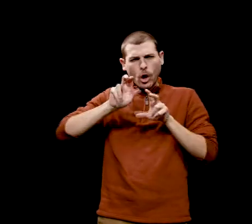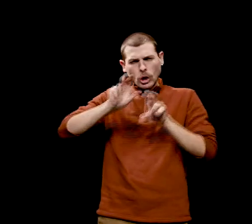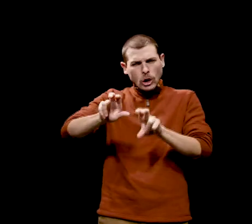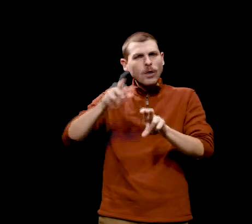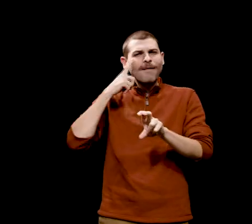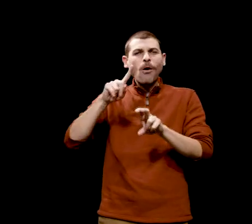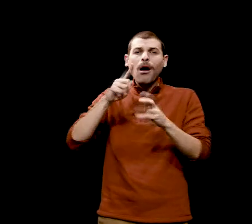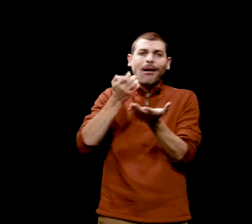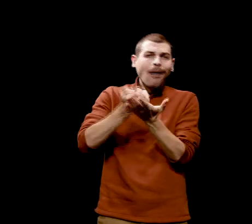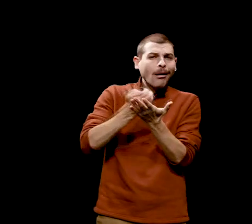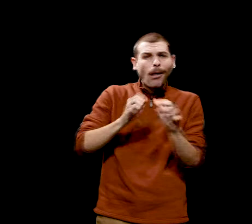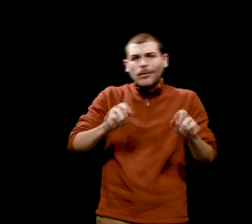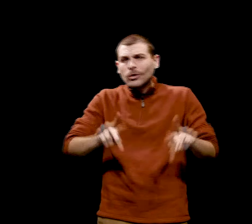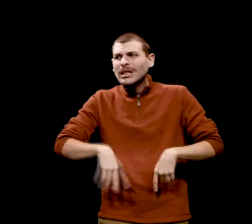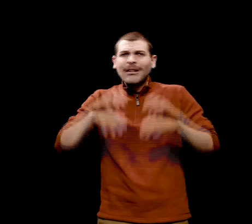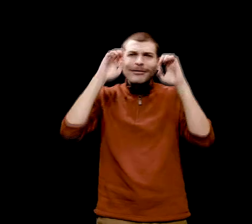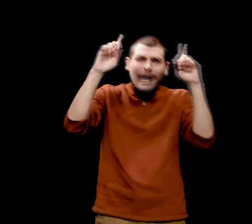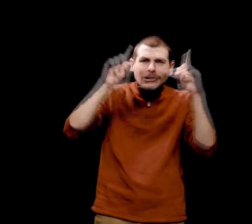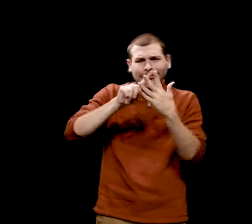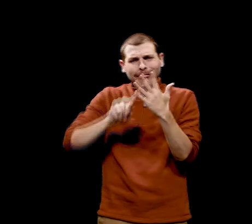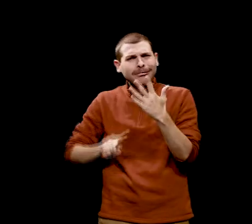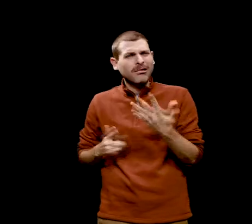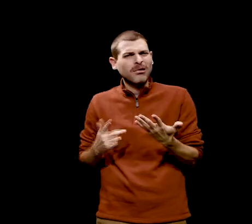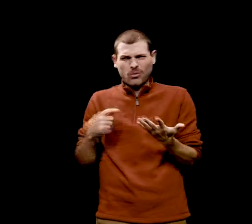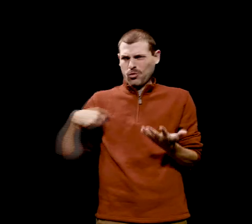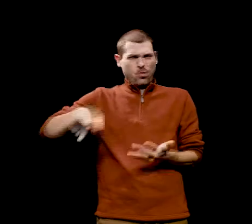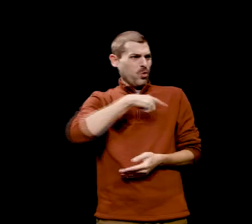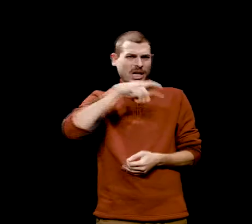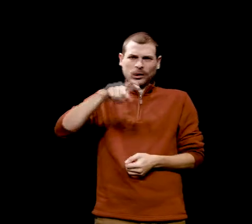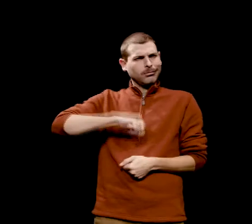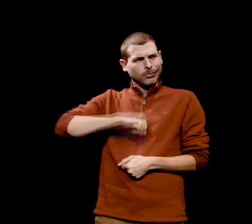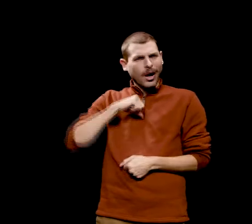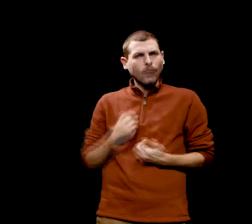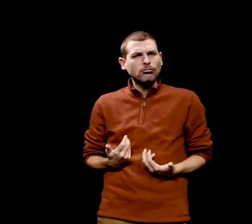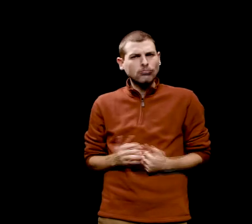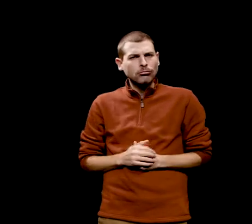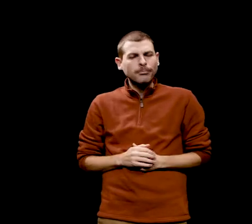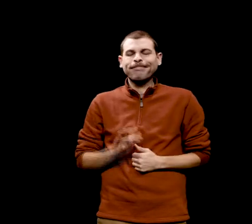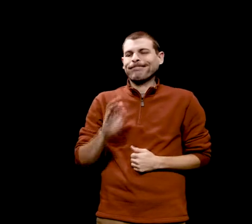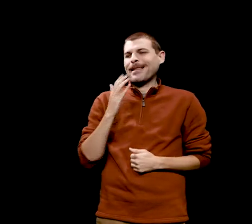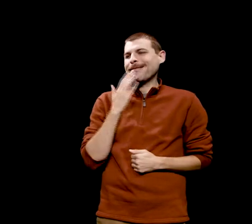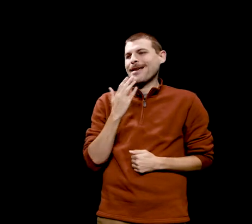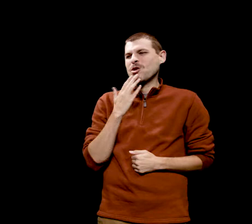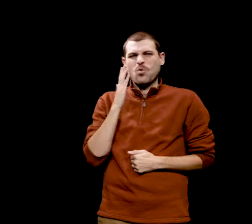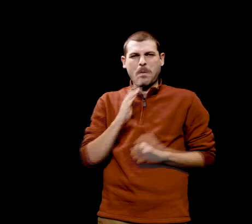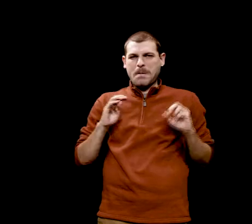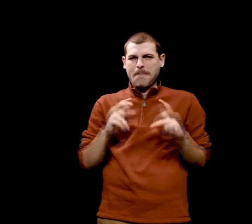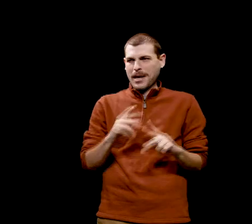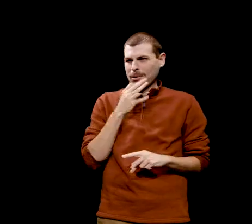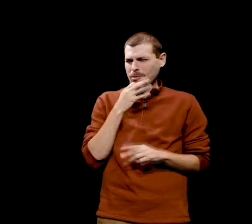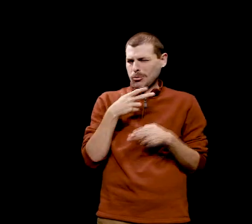economic opportunity. Thank you. And all of us should be proud of that. Thank you. We will be back after a short